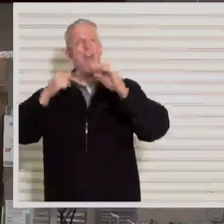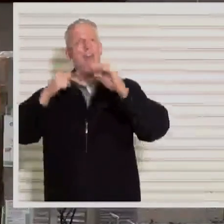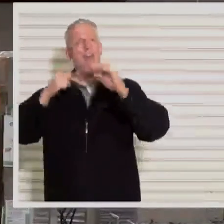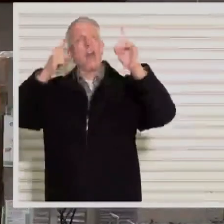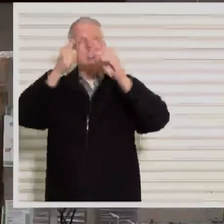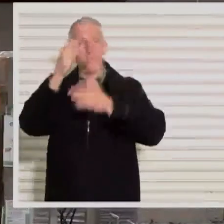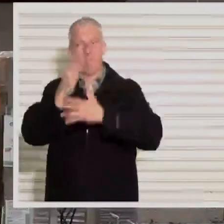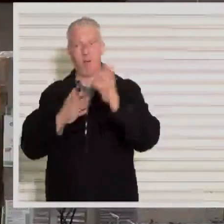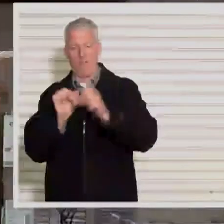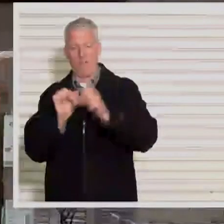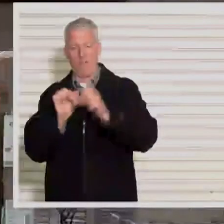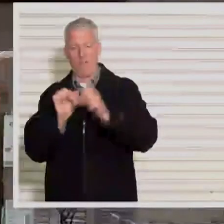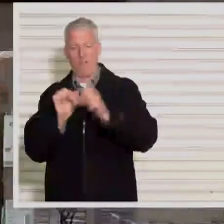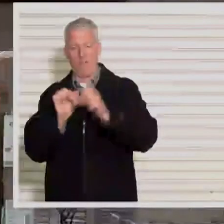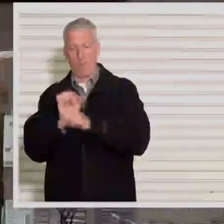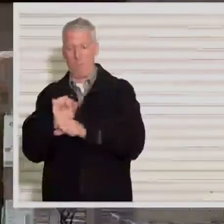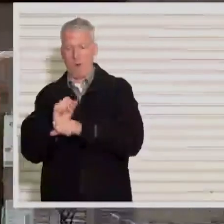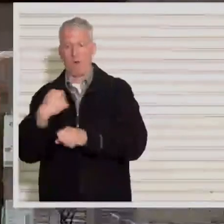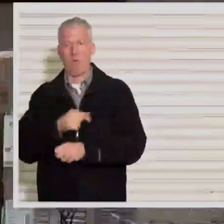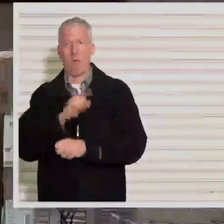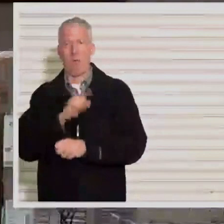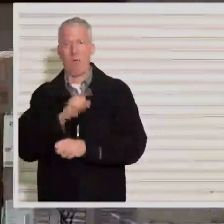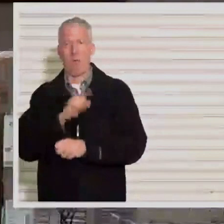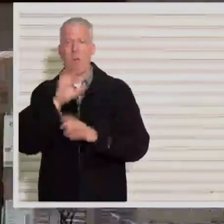Is to,